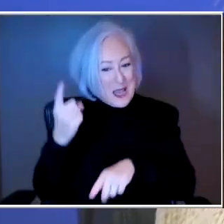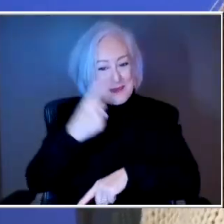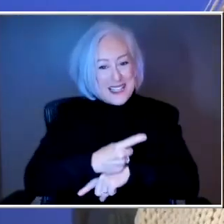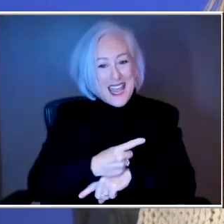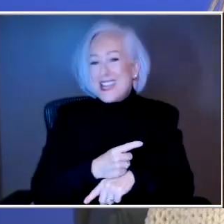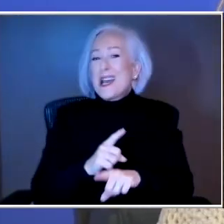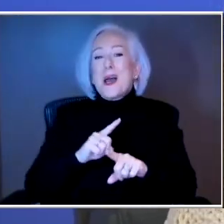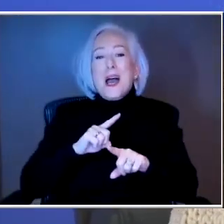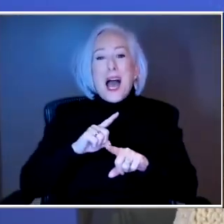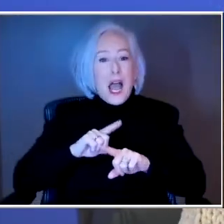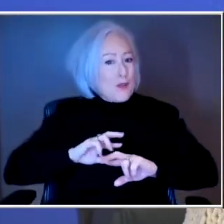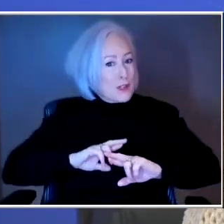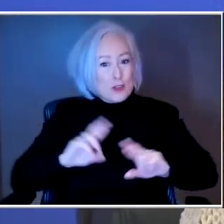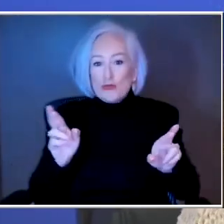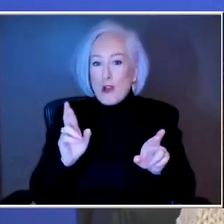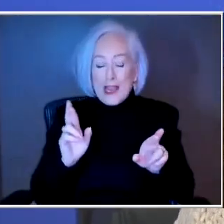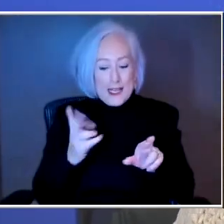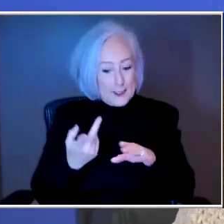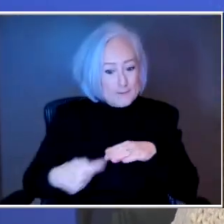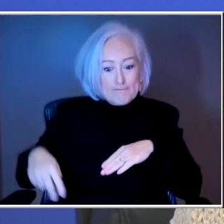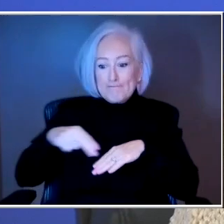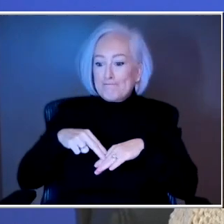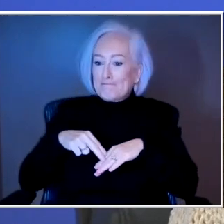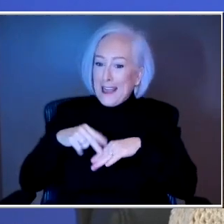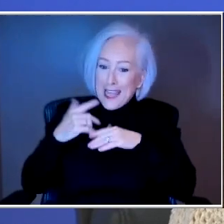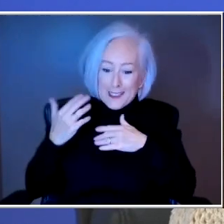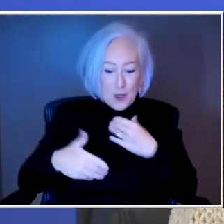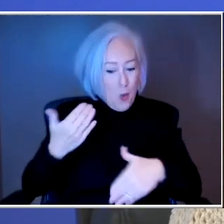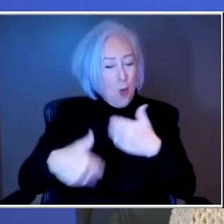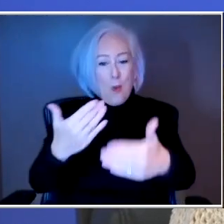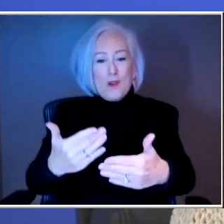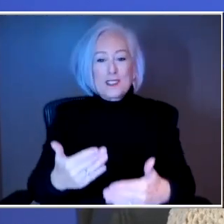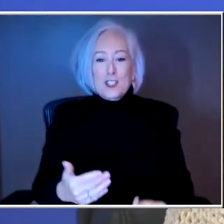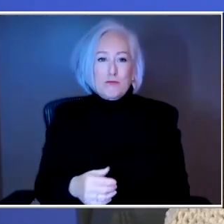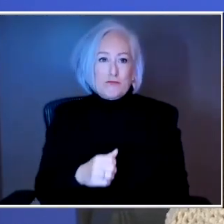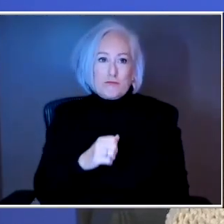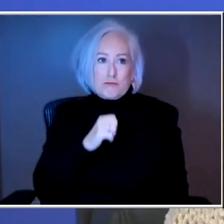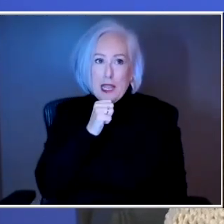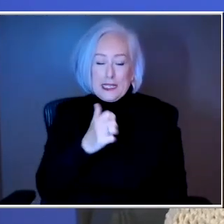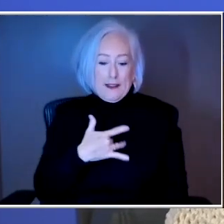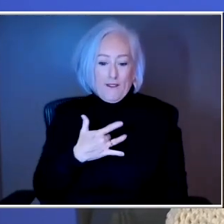running. I was ready to go. It didn't hold me back at all. But the real